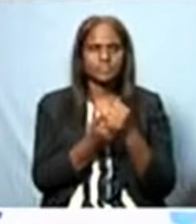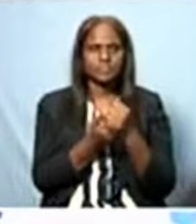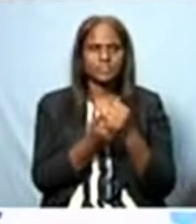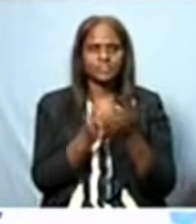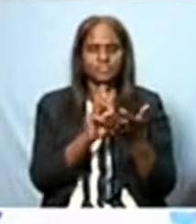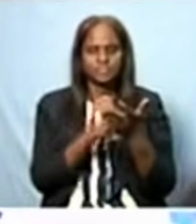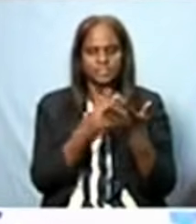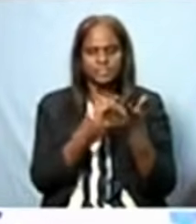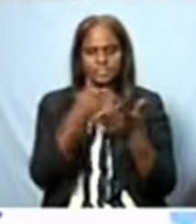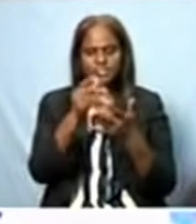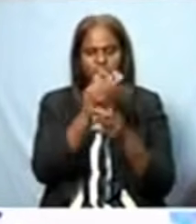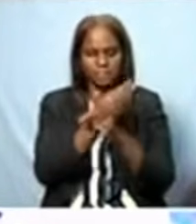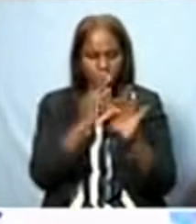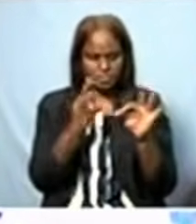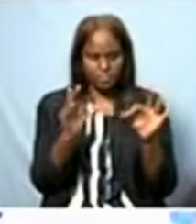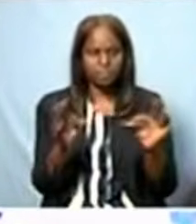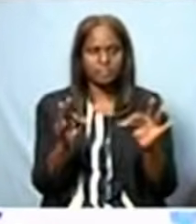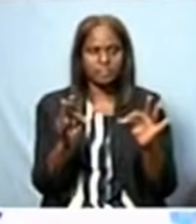Witness, you are free to